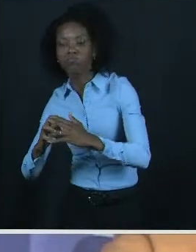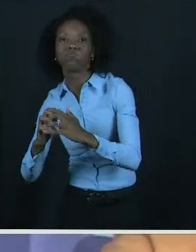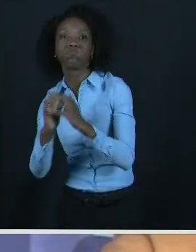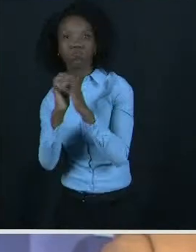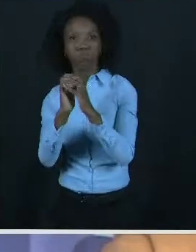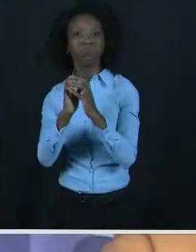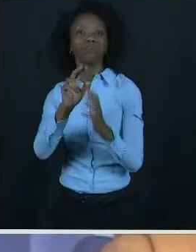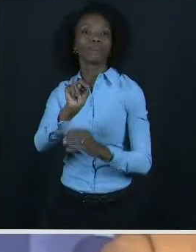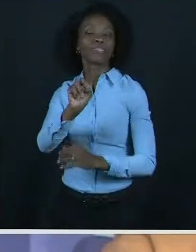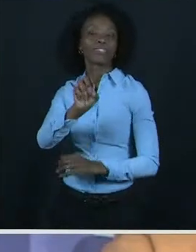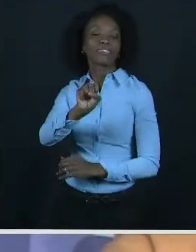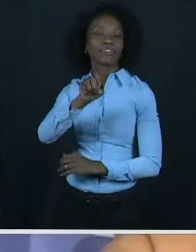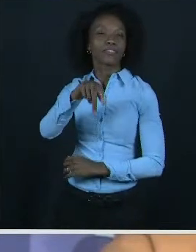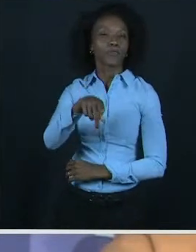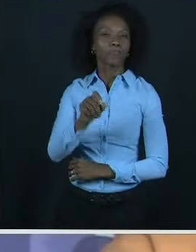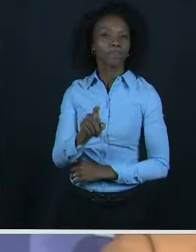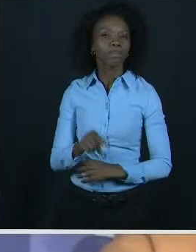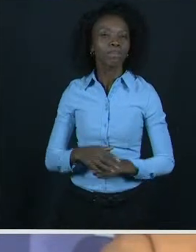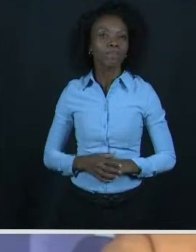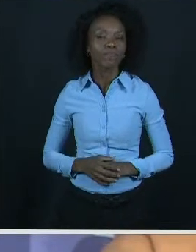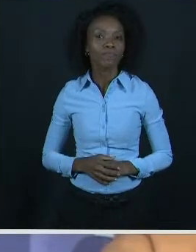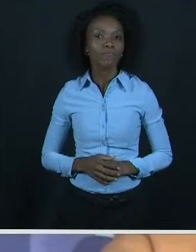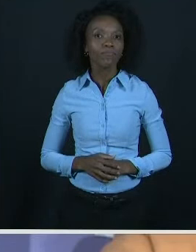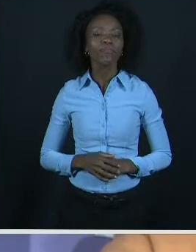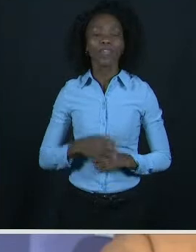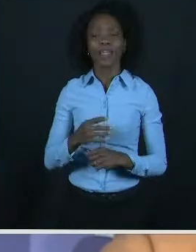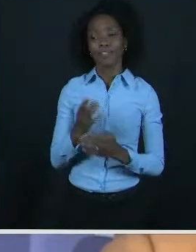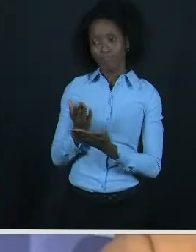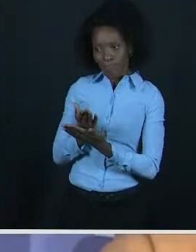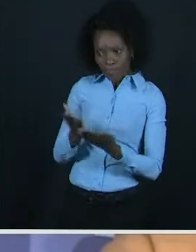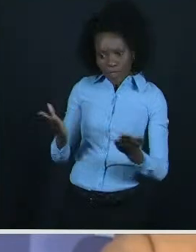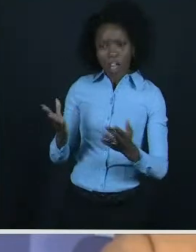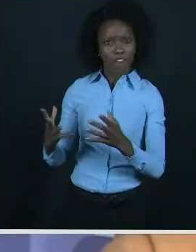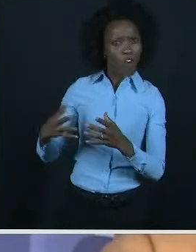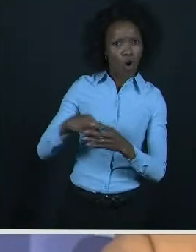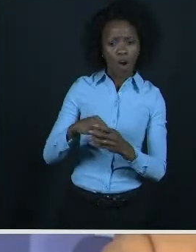Strategic Plan and have guided its